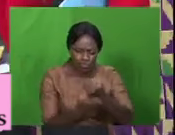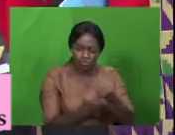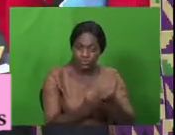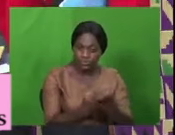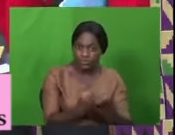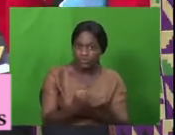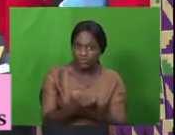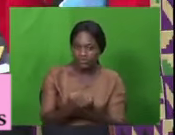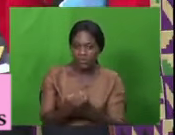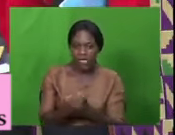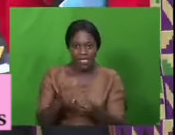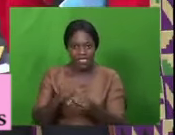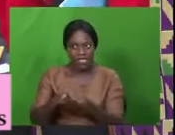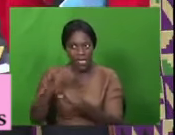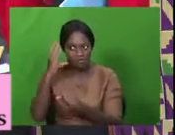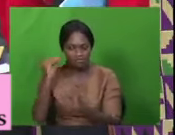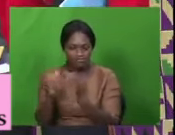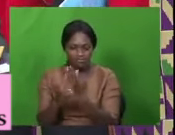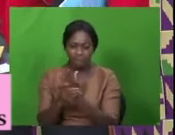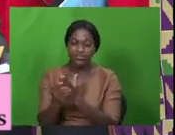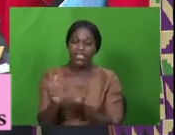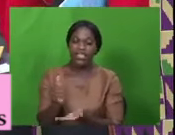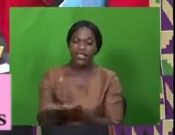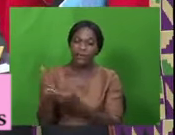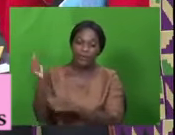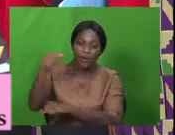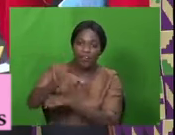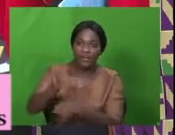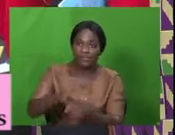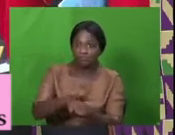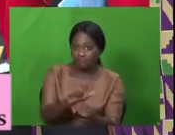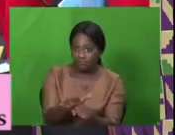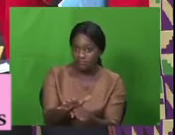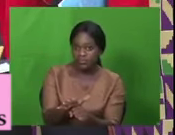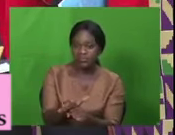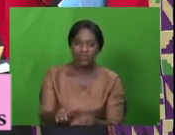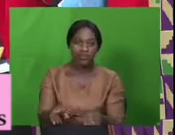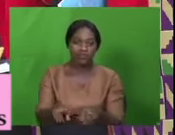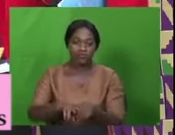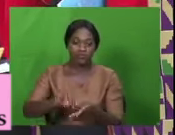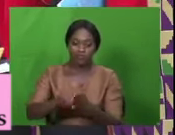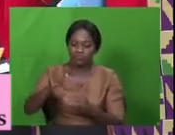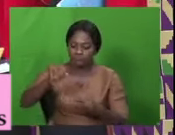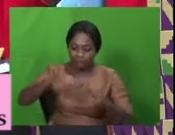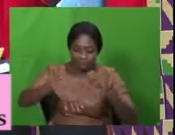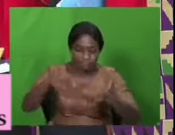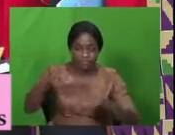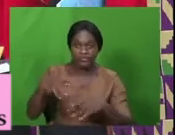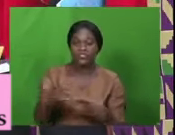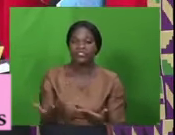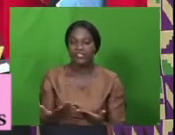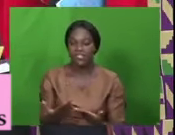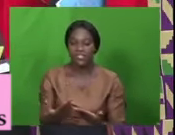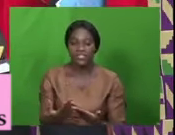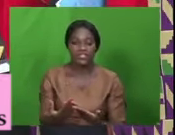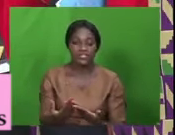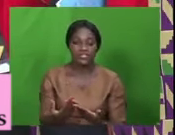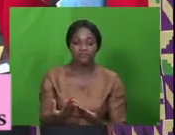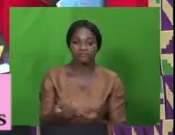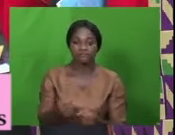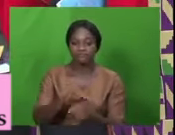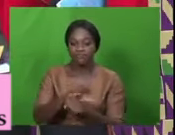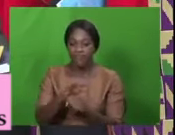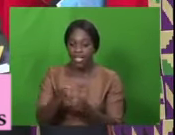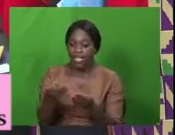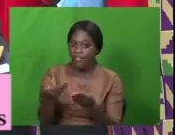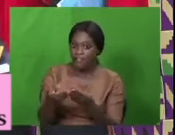energy to the fight against the virus. And I thank those who contributed to the COVID-19 fund that was set up